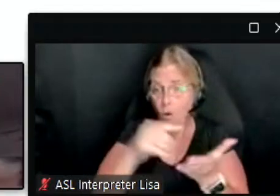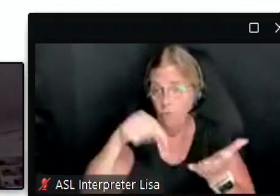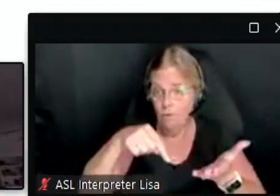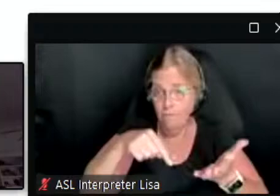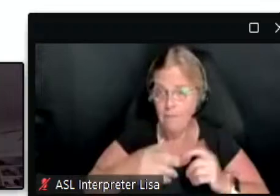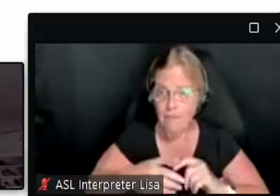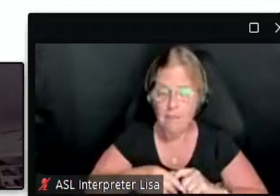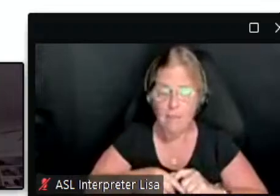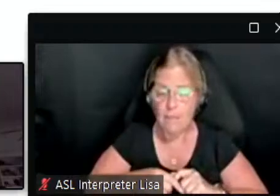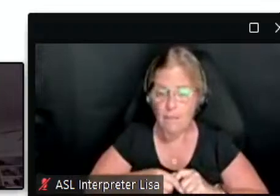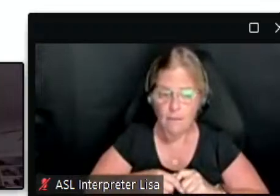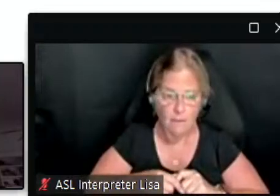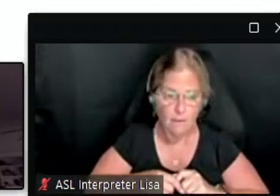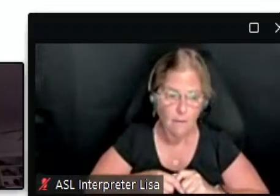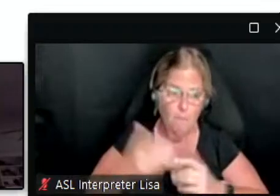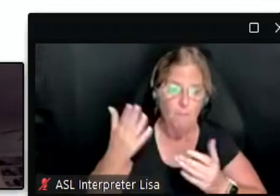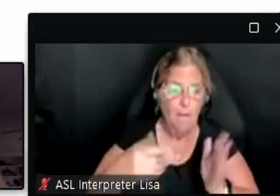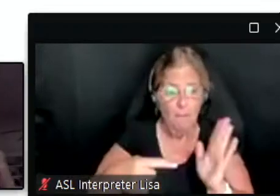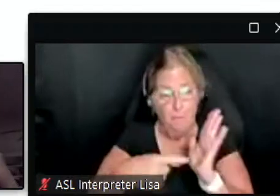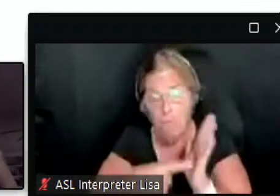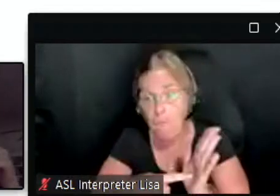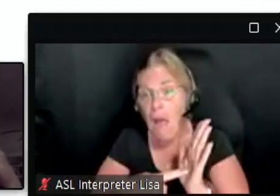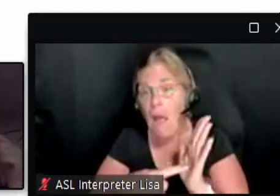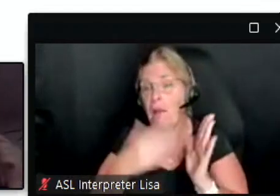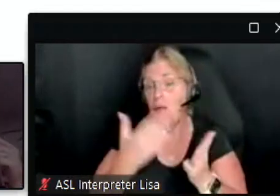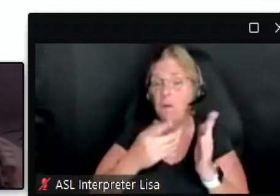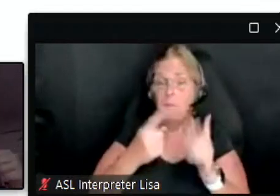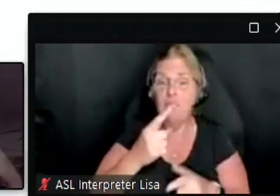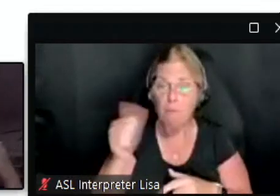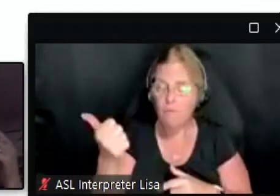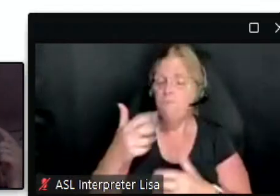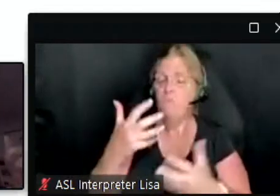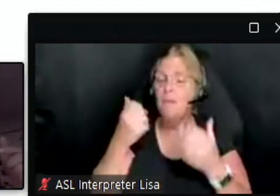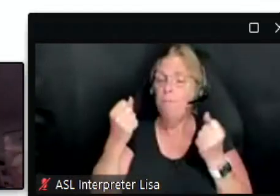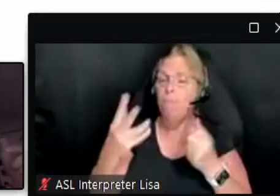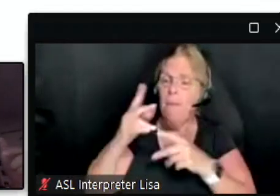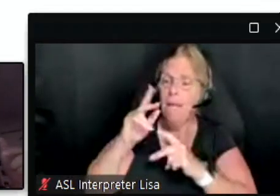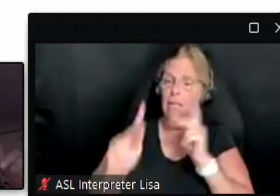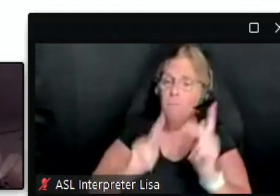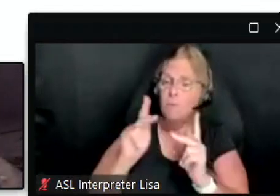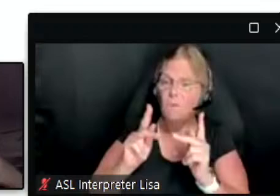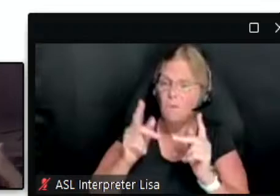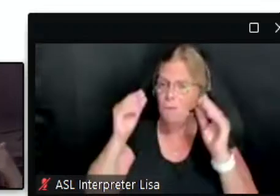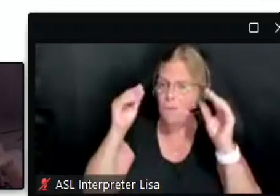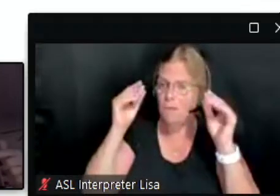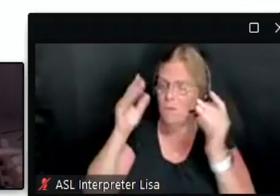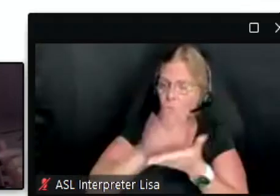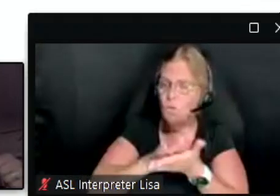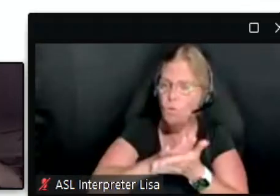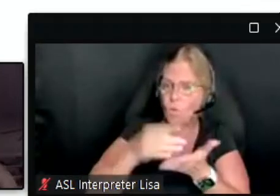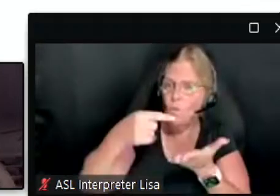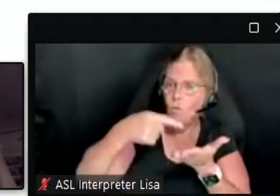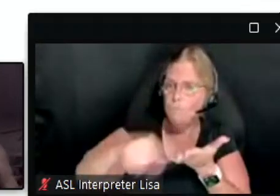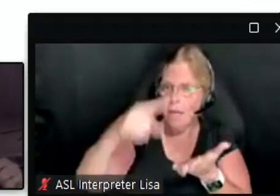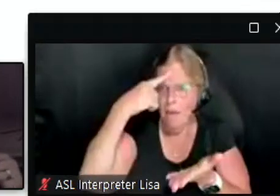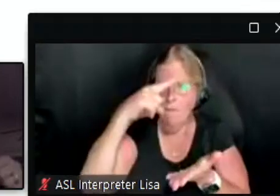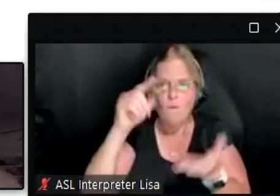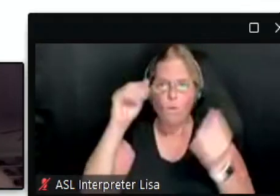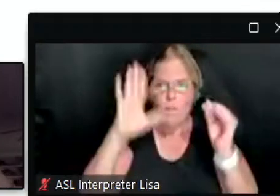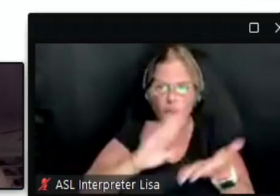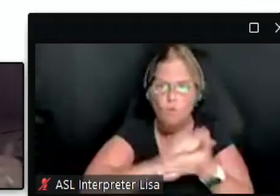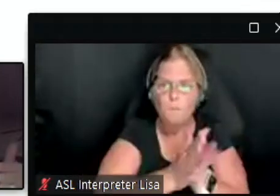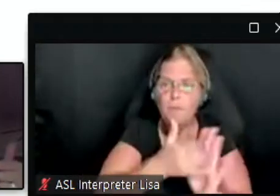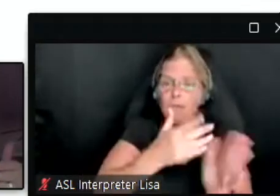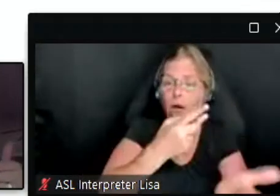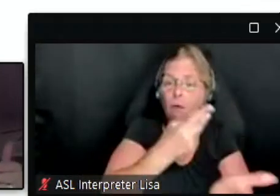modeling it or otherwise. There's a lot of practices where schools are paying for individuals to get their graduate degree or PhD